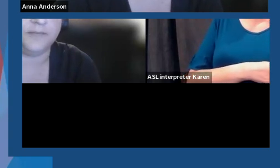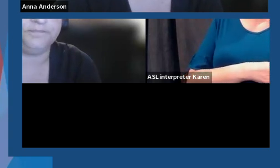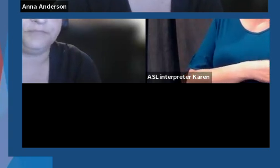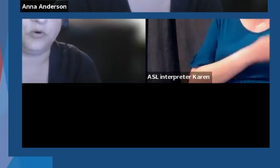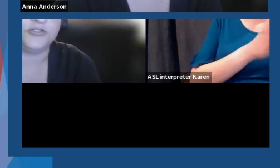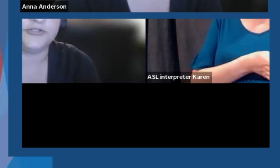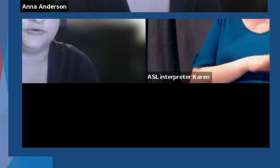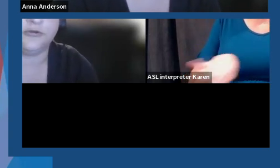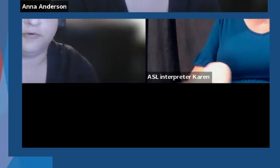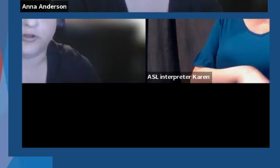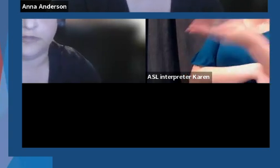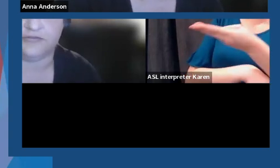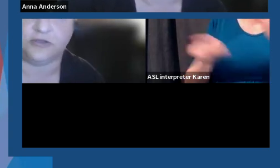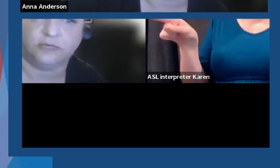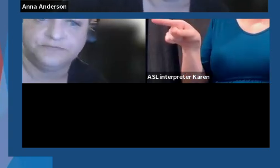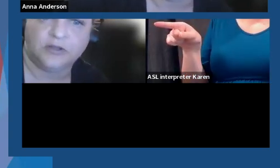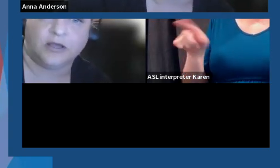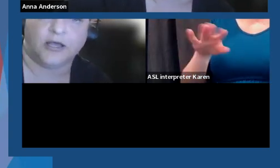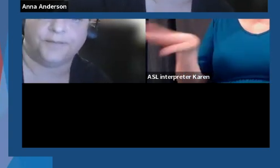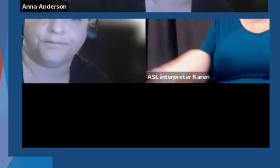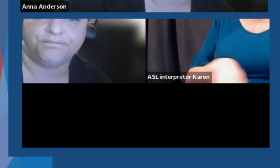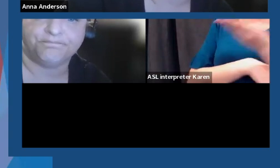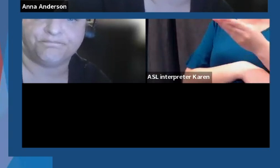office or to the polling place. So